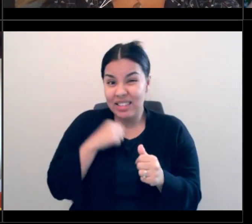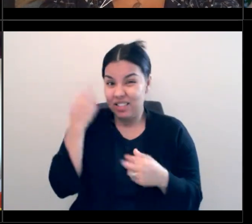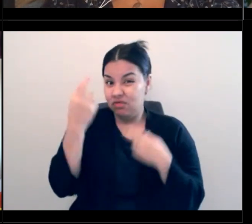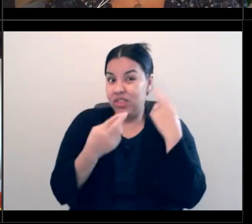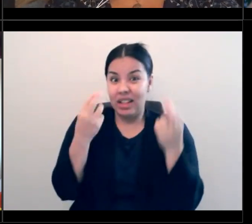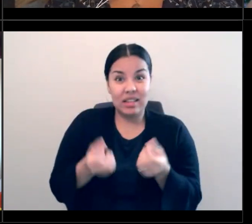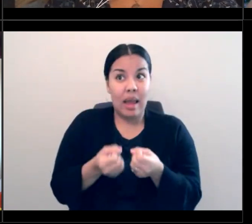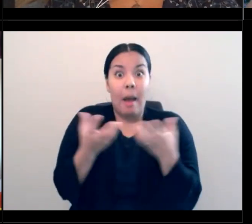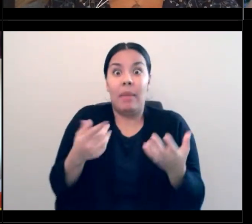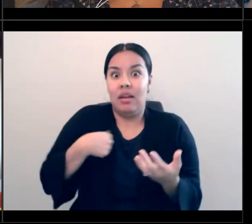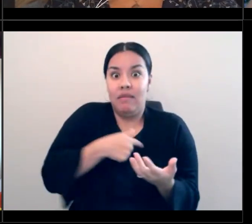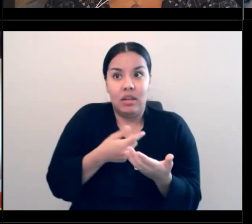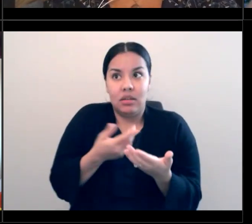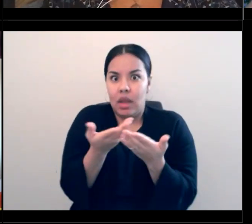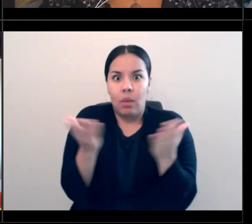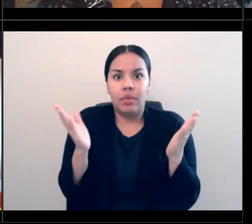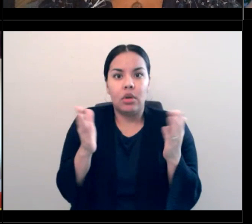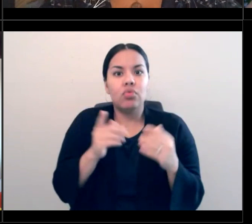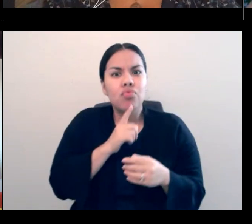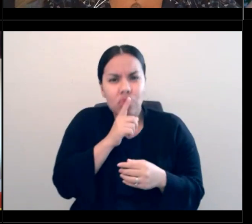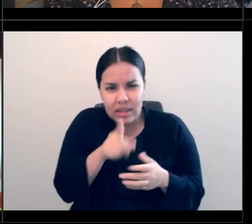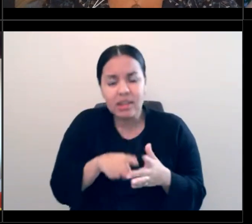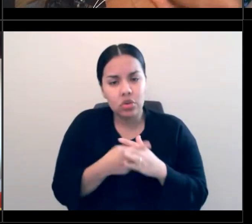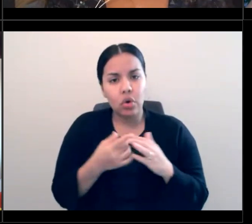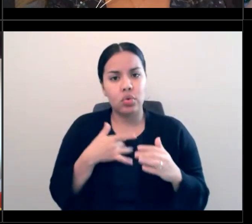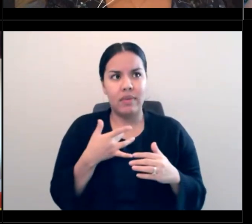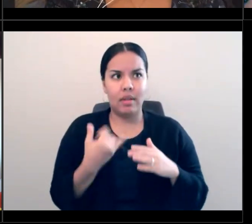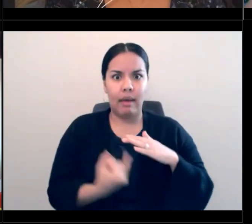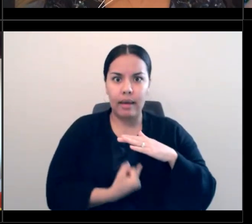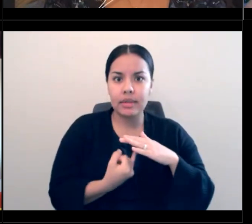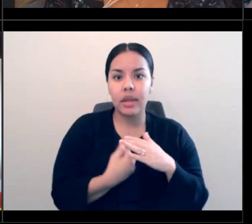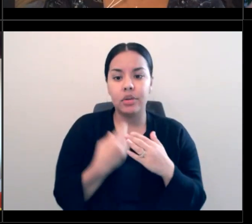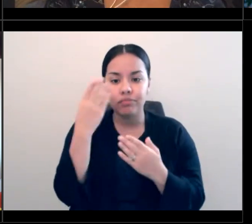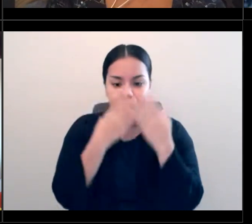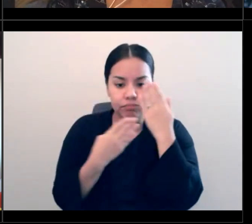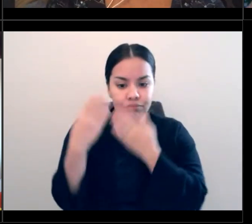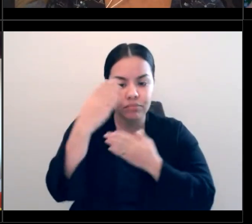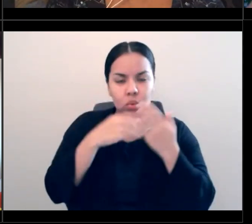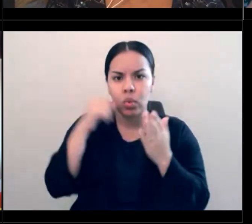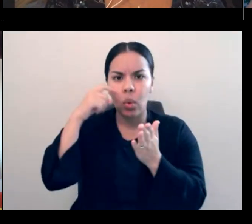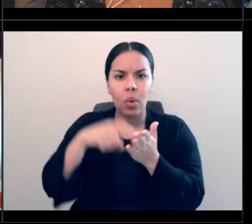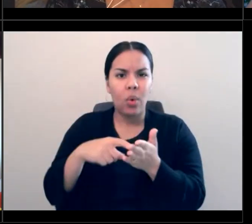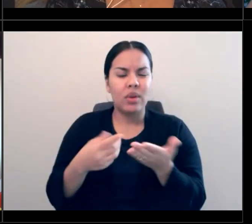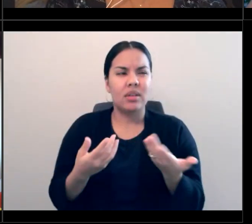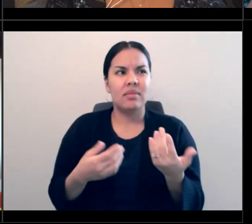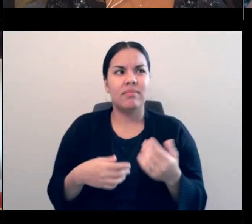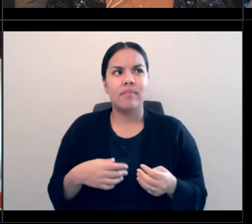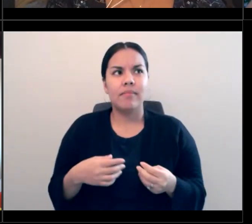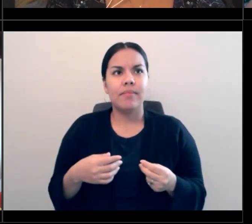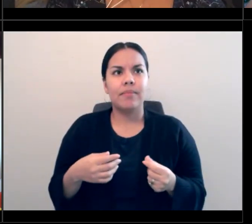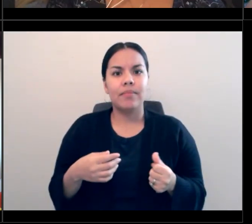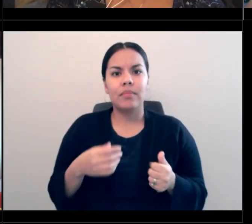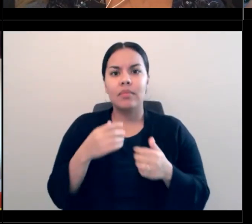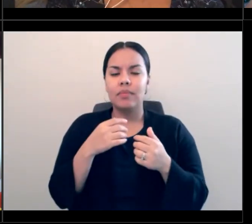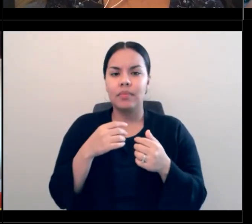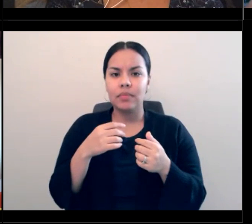were. So you really start to feel isolated and you don't notice. And some of the other things that people have been talking